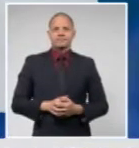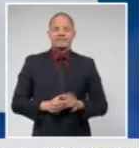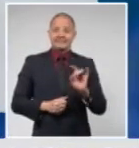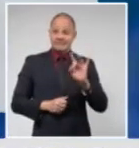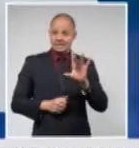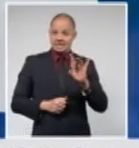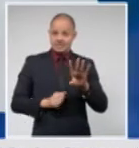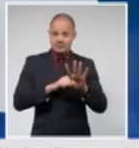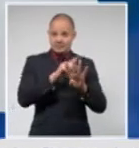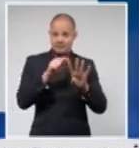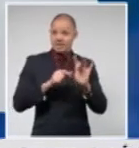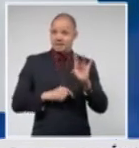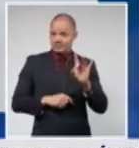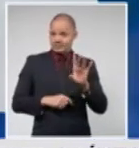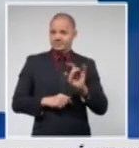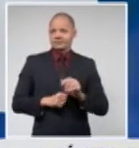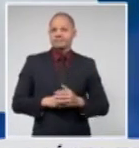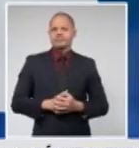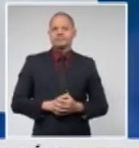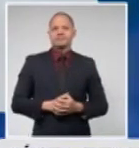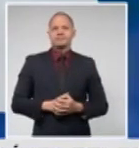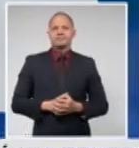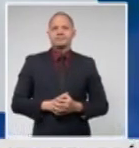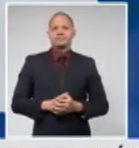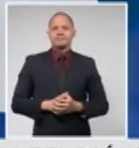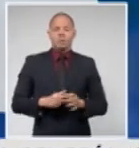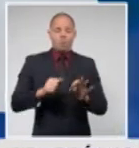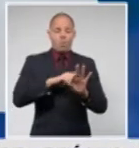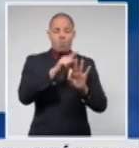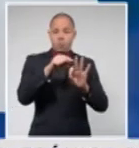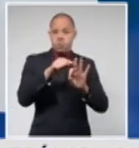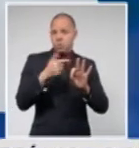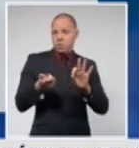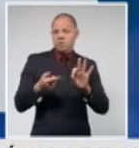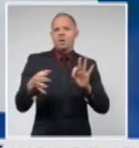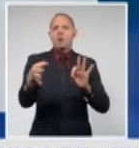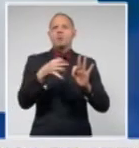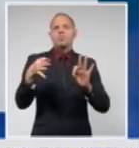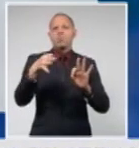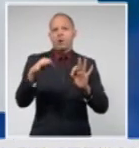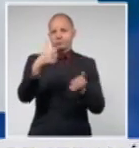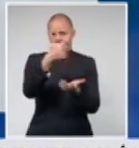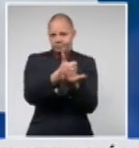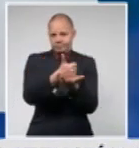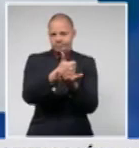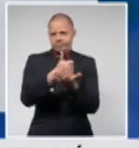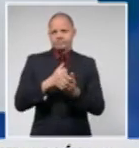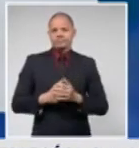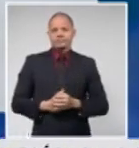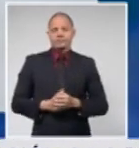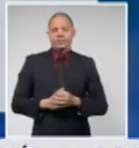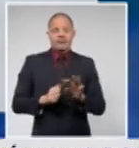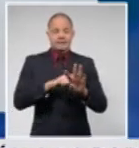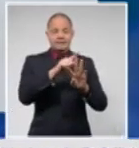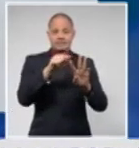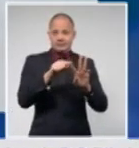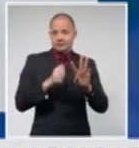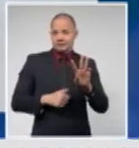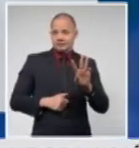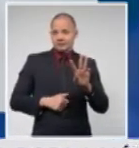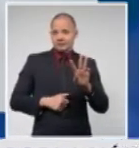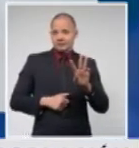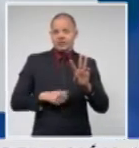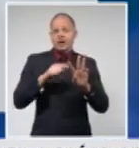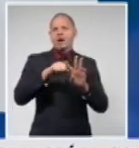of Ciego de Ávila with 8, Baragua with 3, Florencia 2,